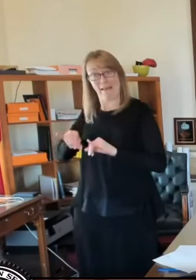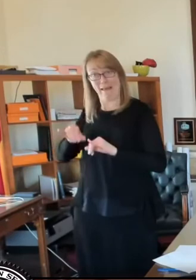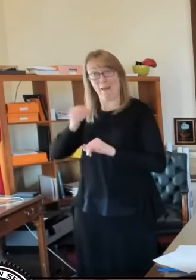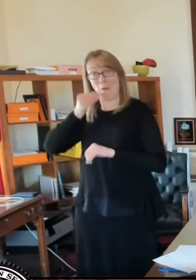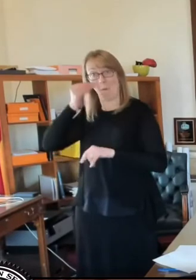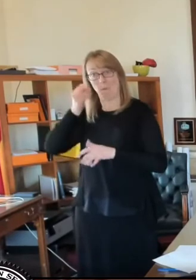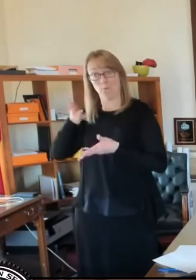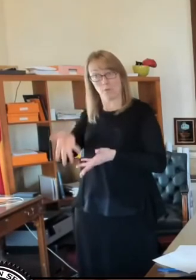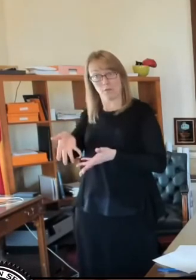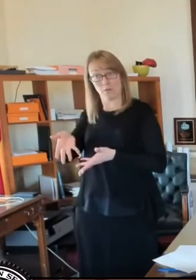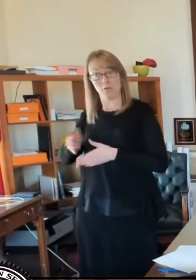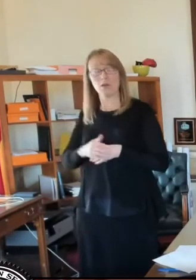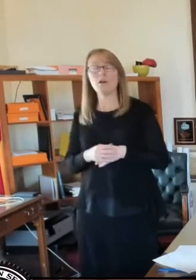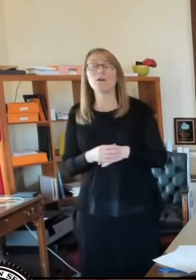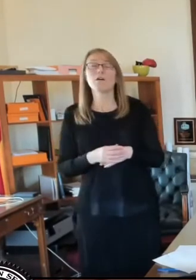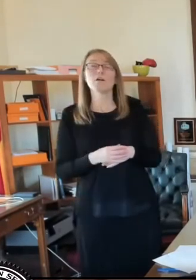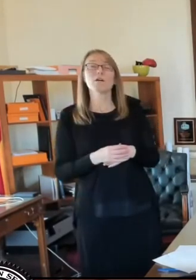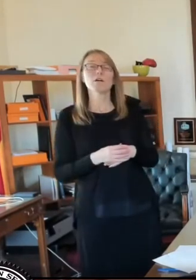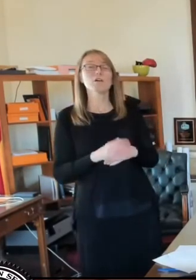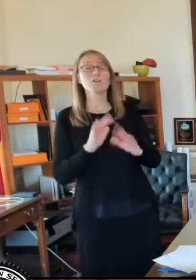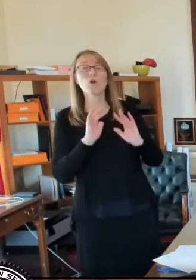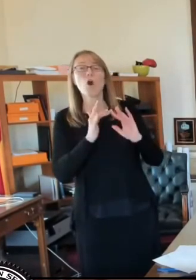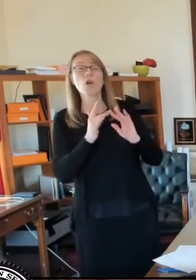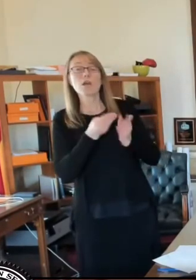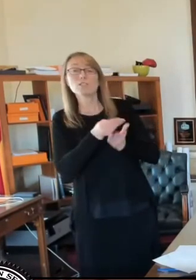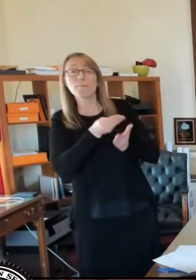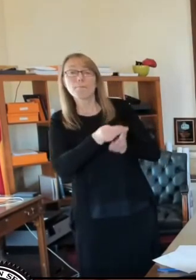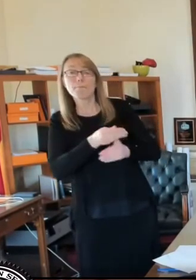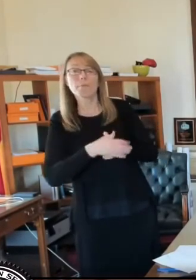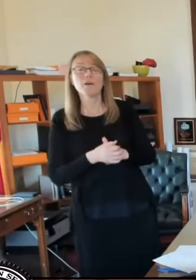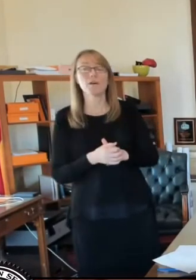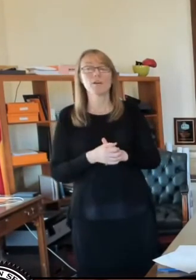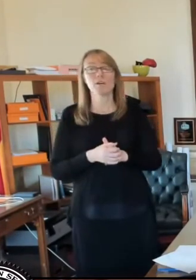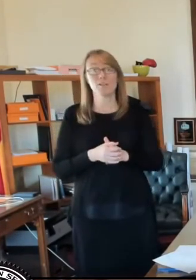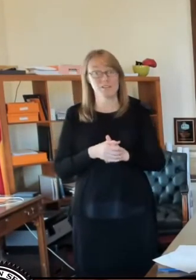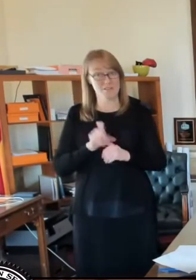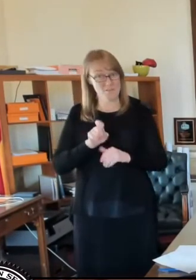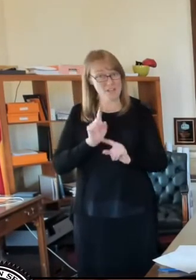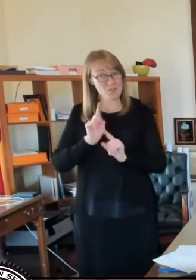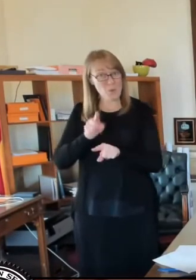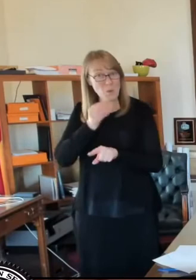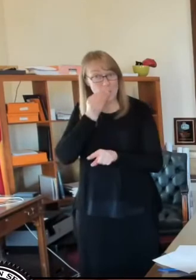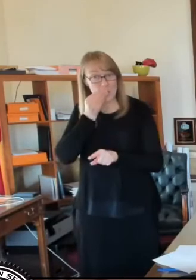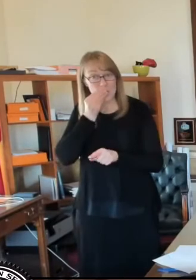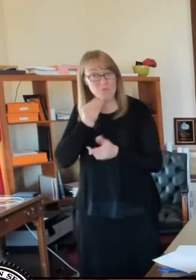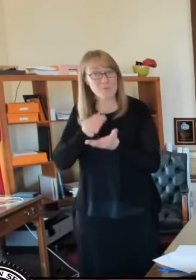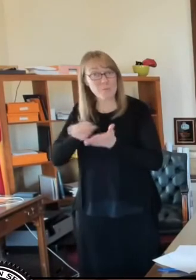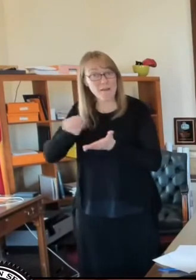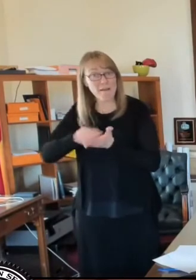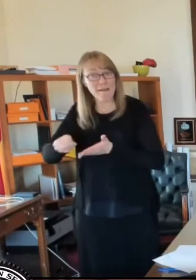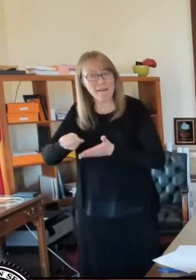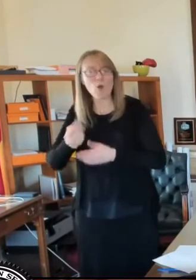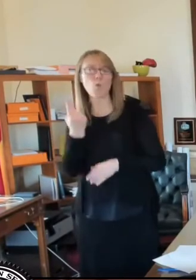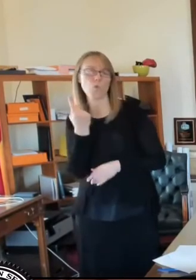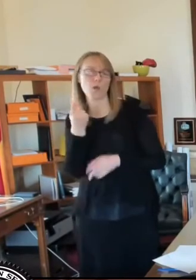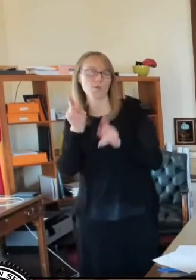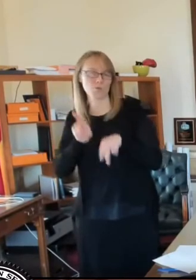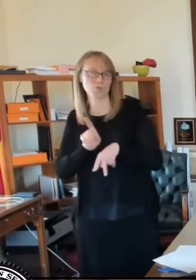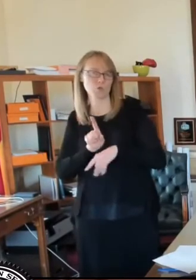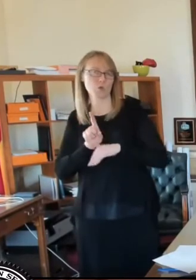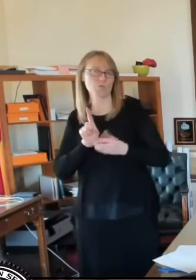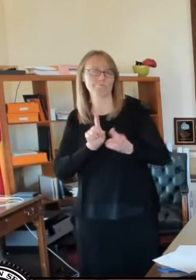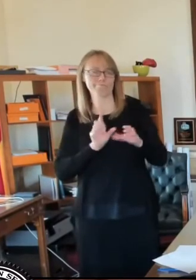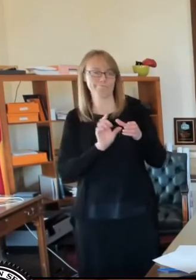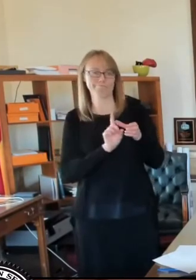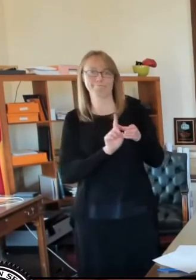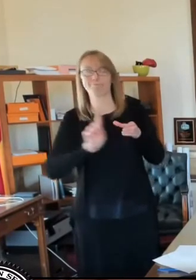online. If you got to go to the grocery store, one person. We're trying to do is manage this in such a way